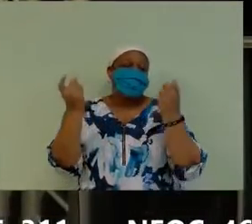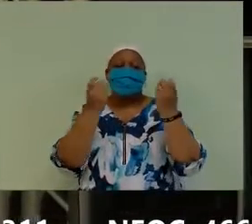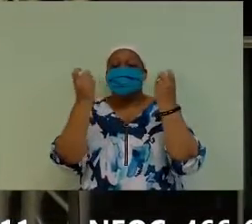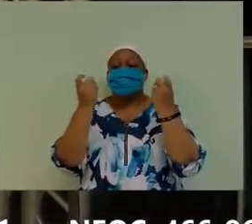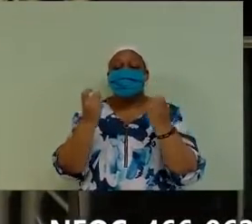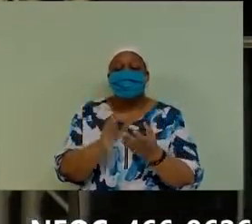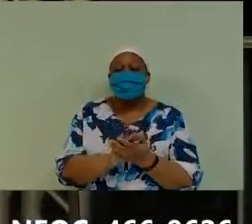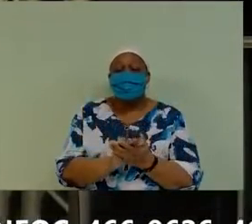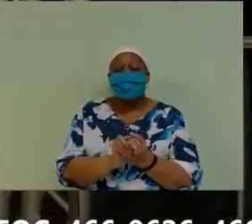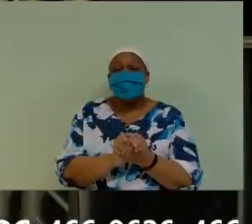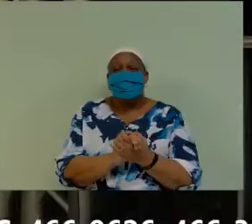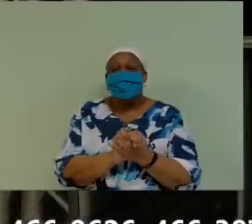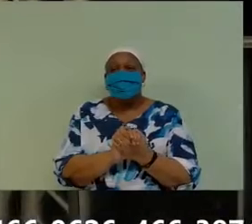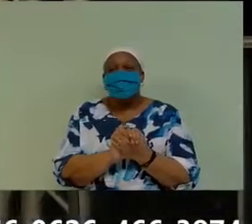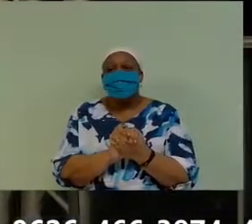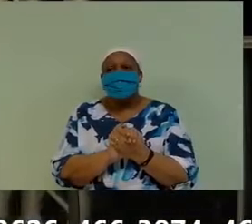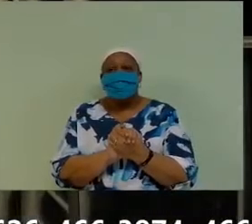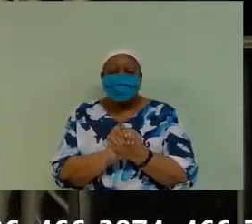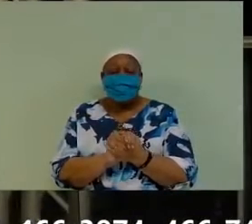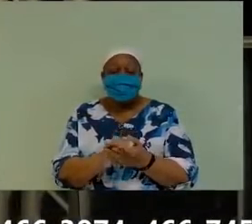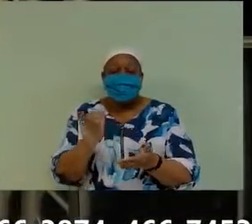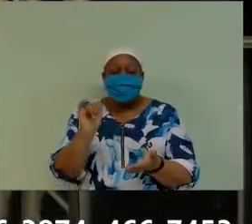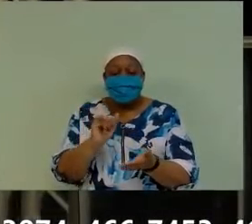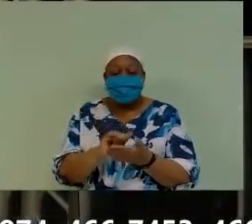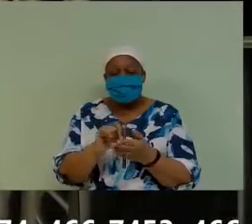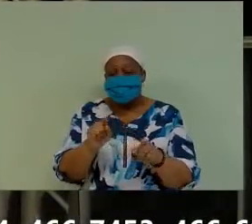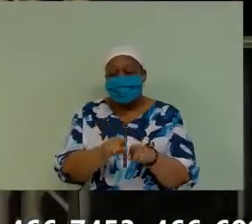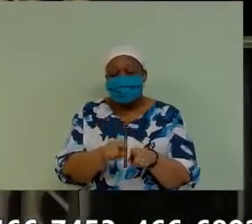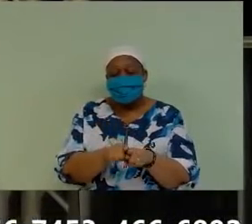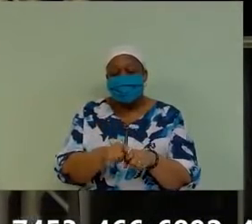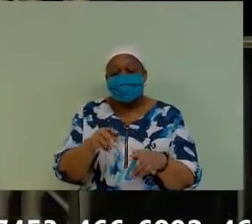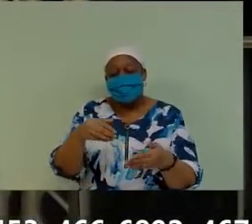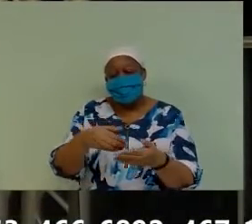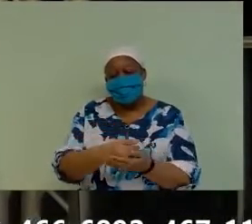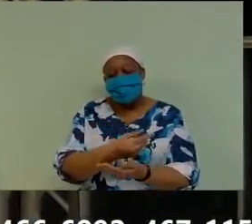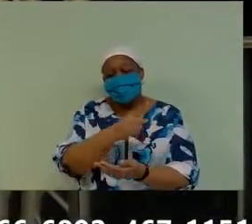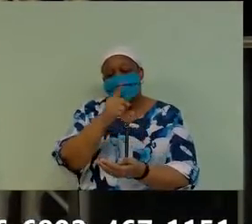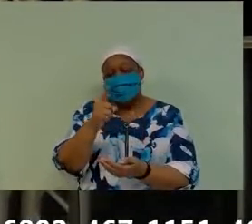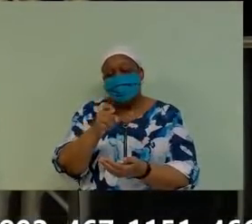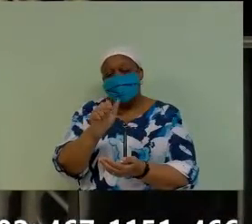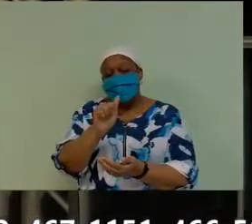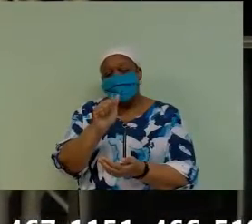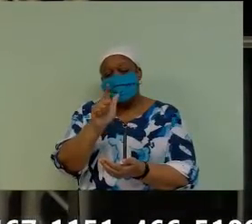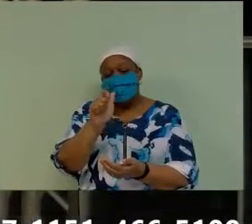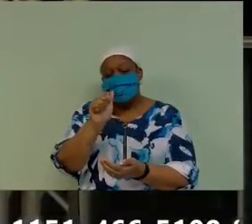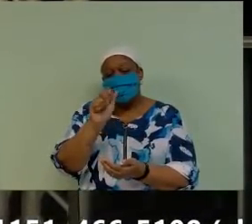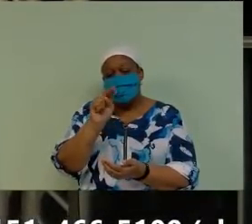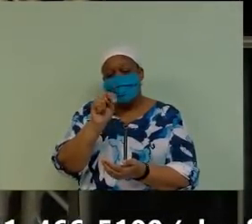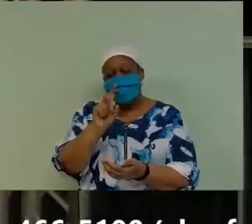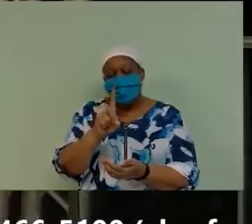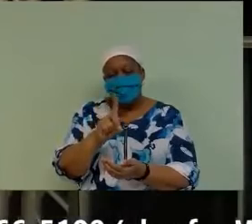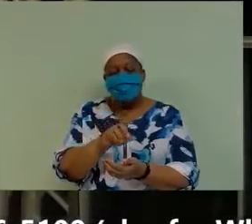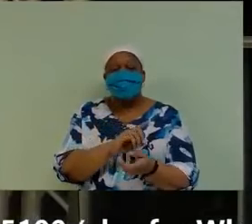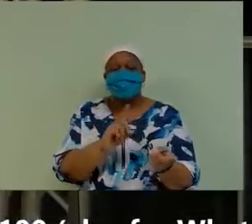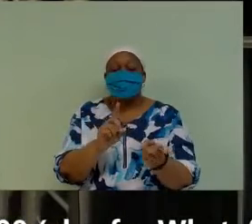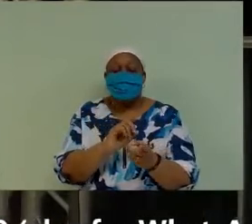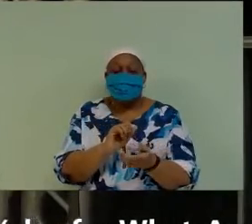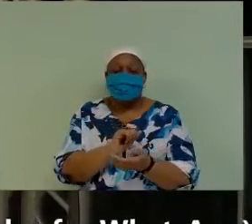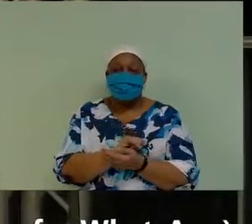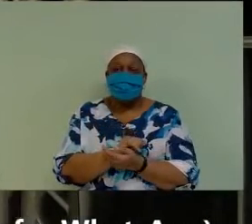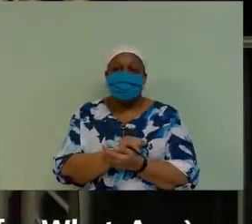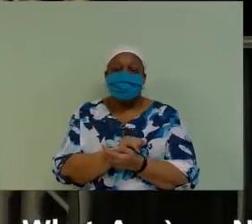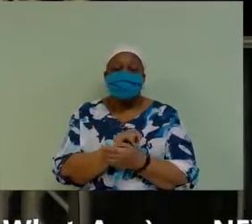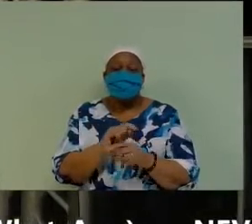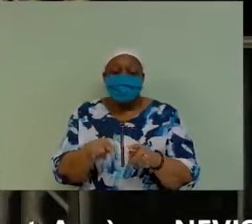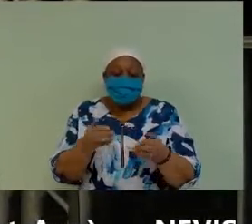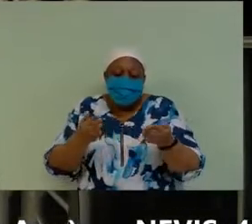the way the entire New Zealand population is celebrating their success. But because of the fact that we were able